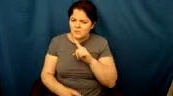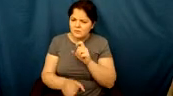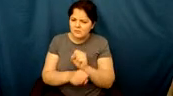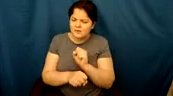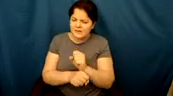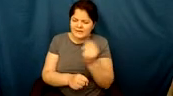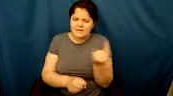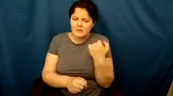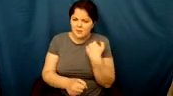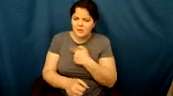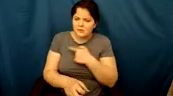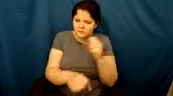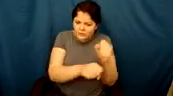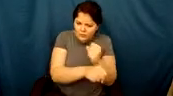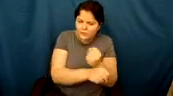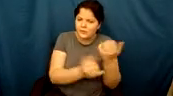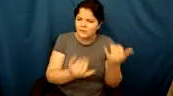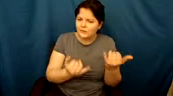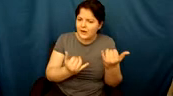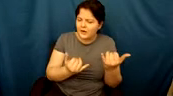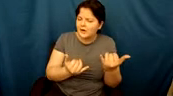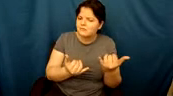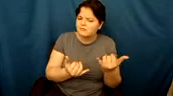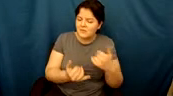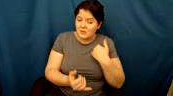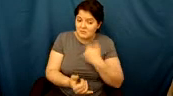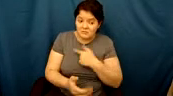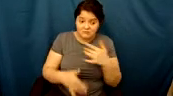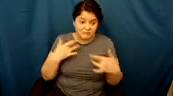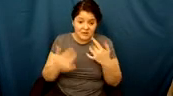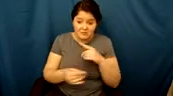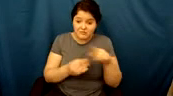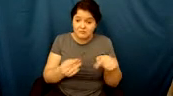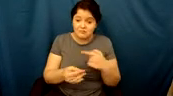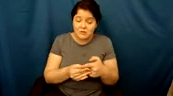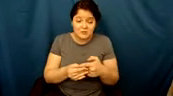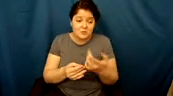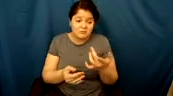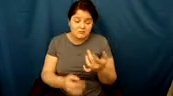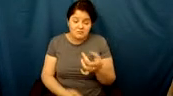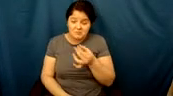working on actively and very excited about. So stay tuned.